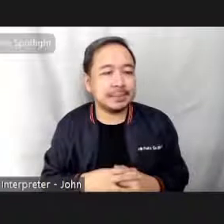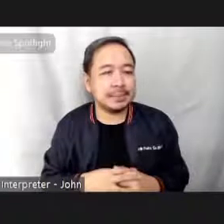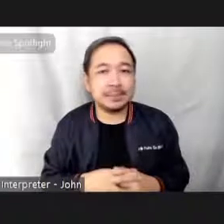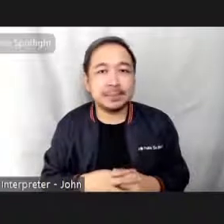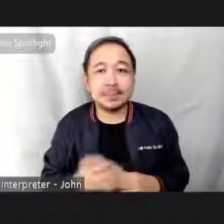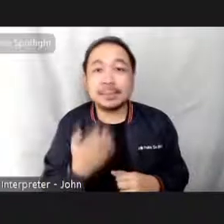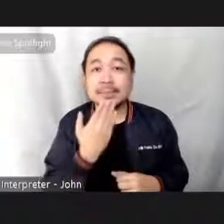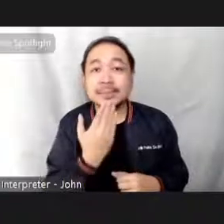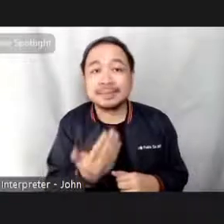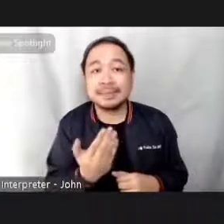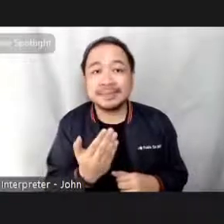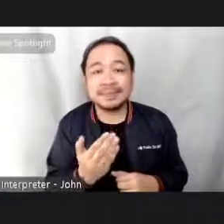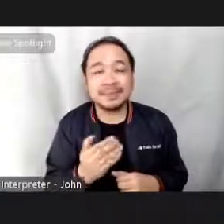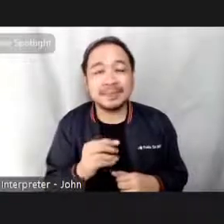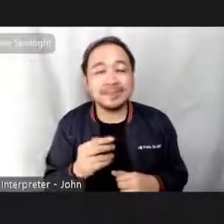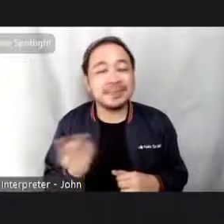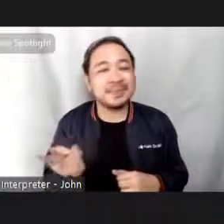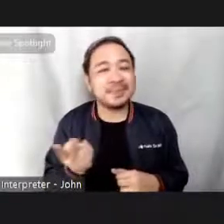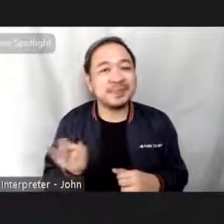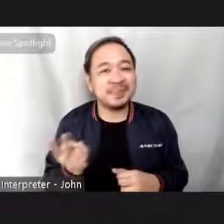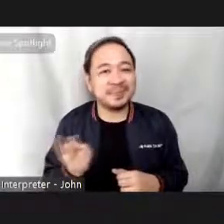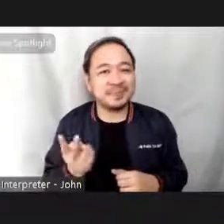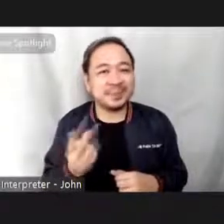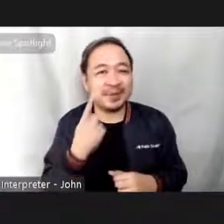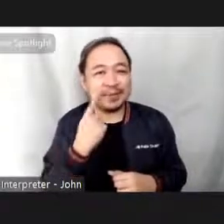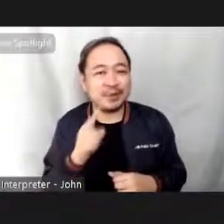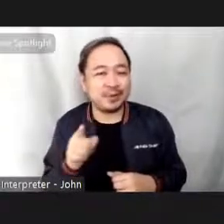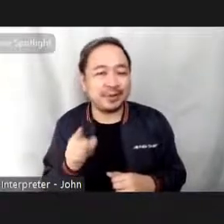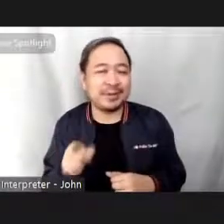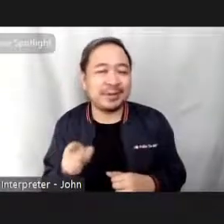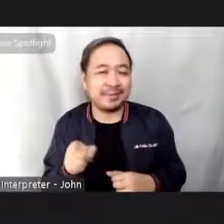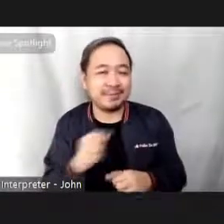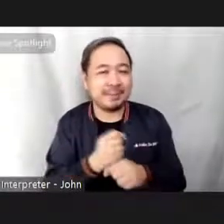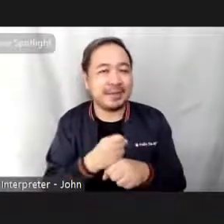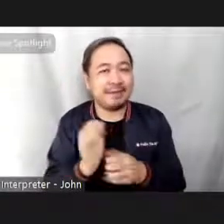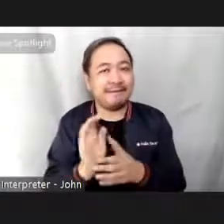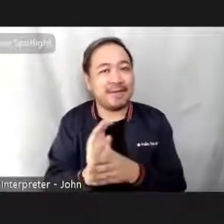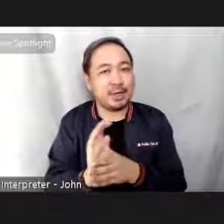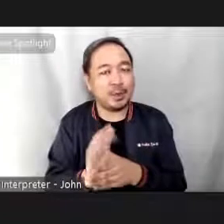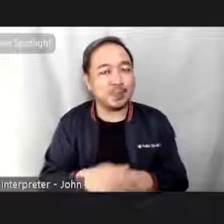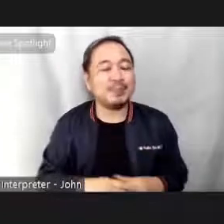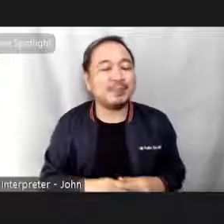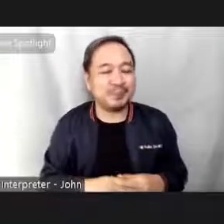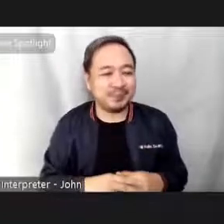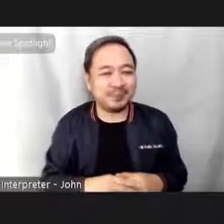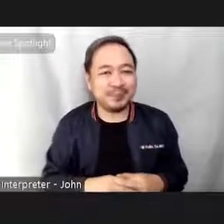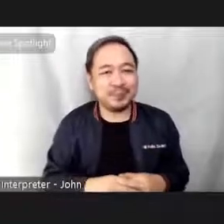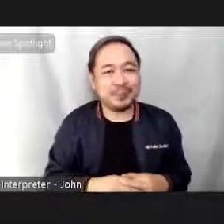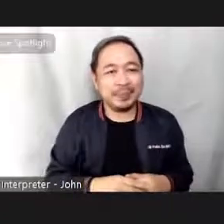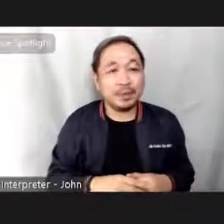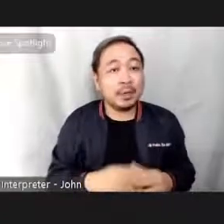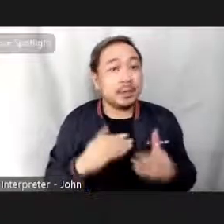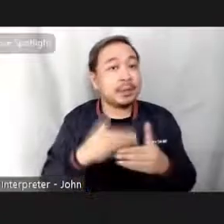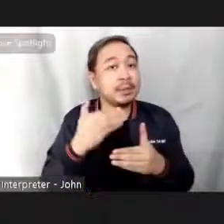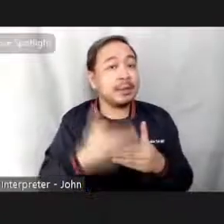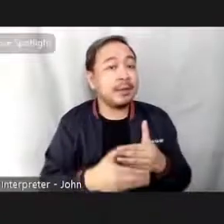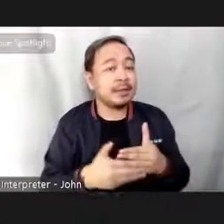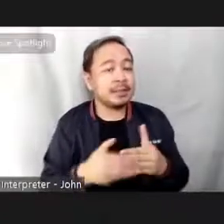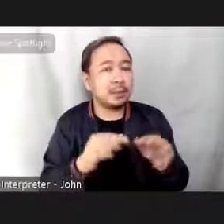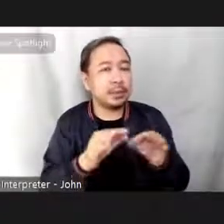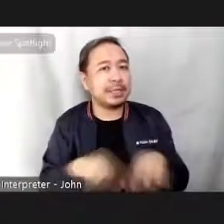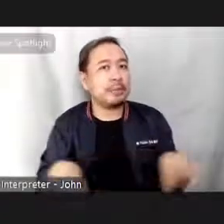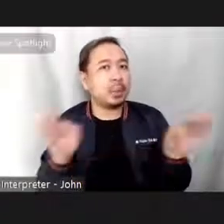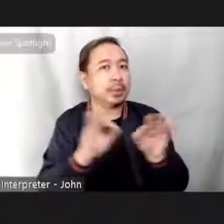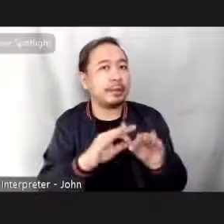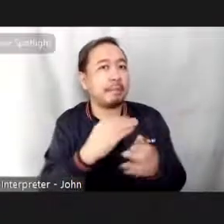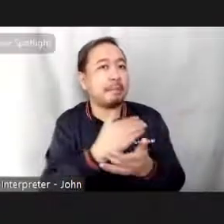Thank you, Annie Ofoob and Pink Center Productions. Now, lastly, another important feature of this